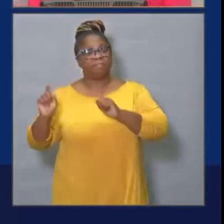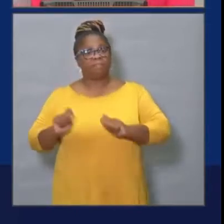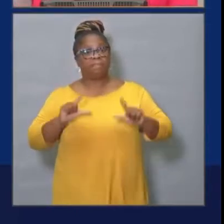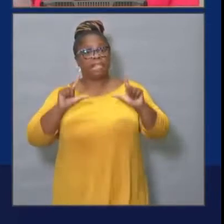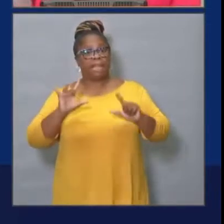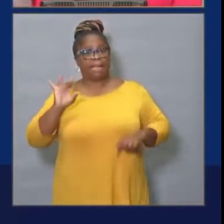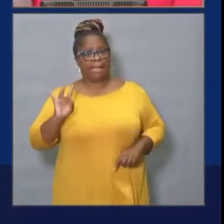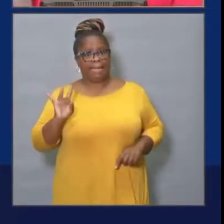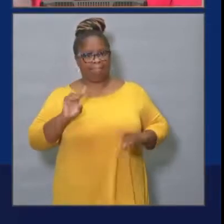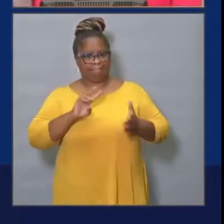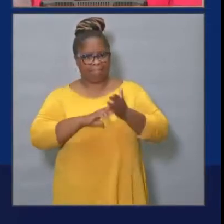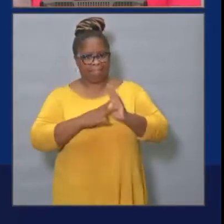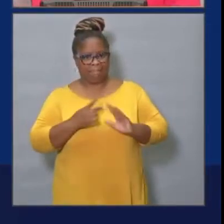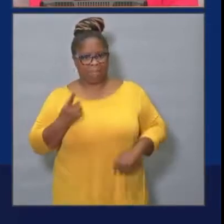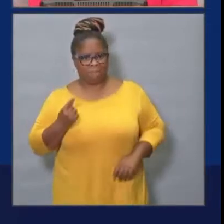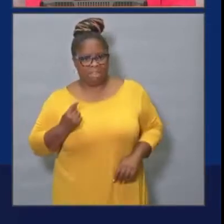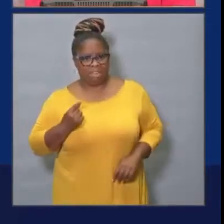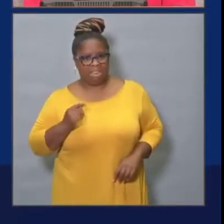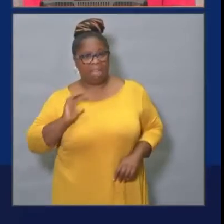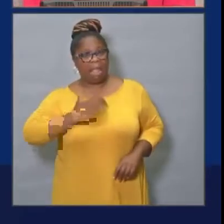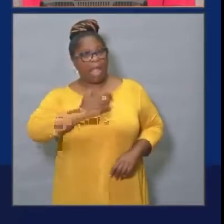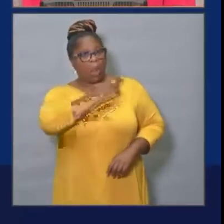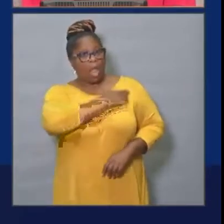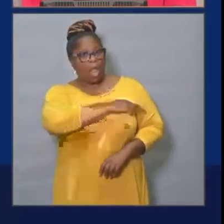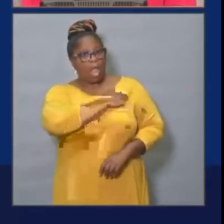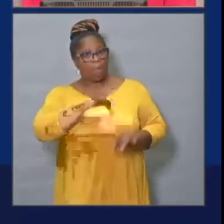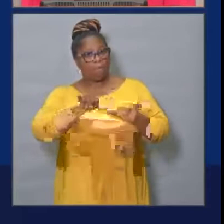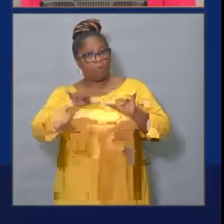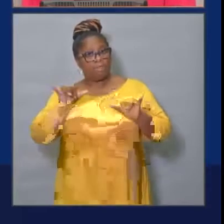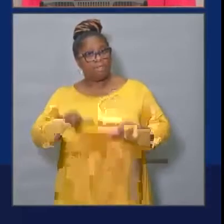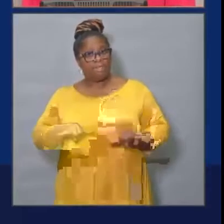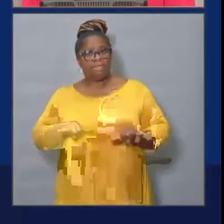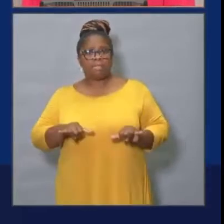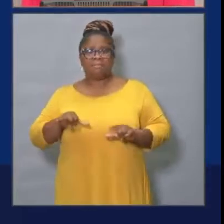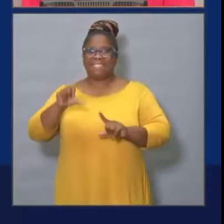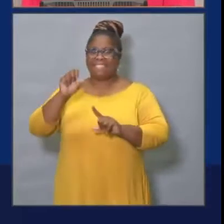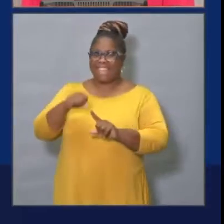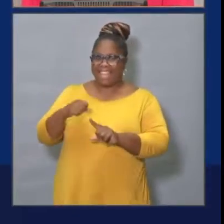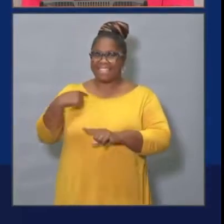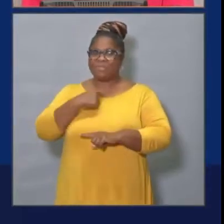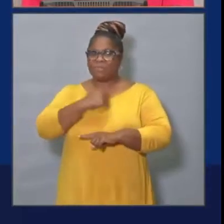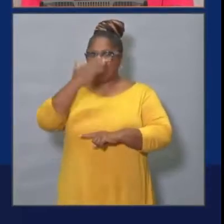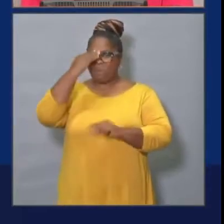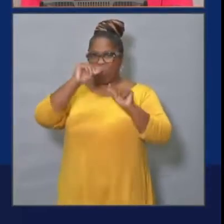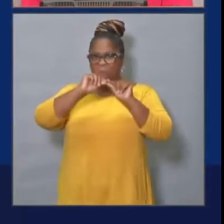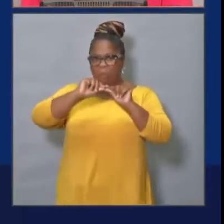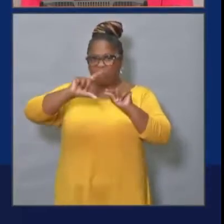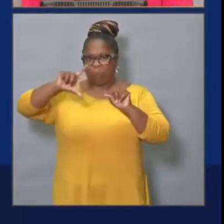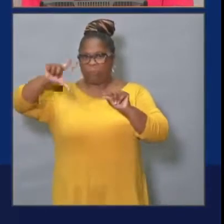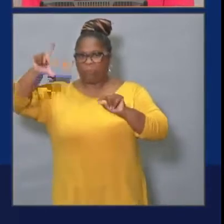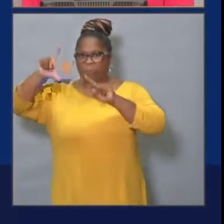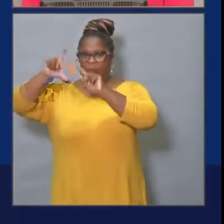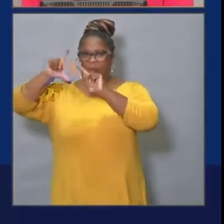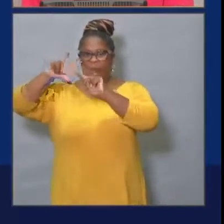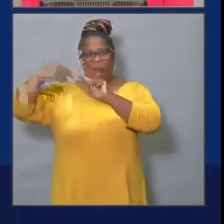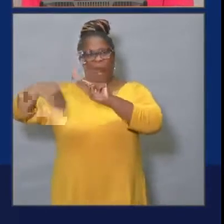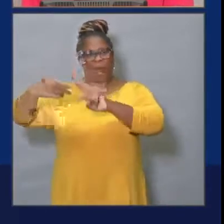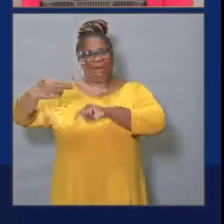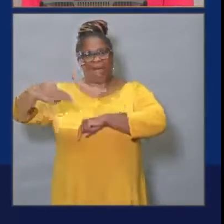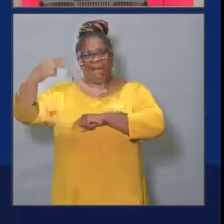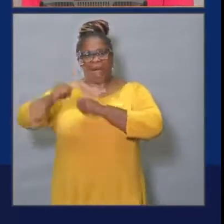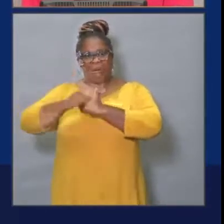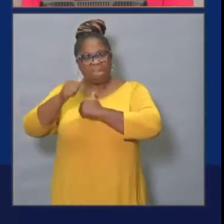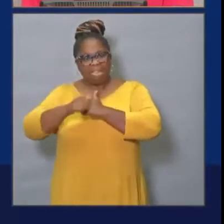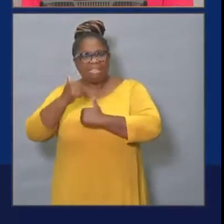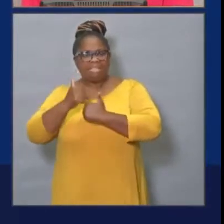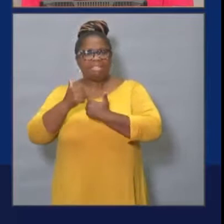practically is that we do believe still that our hospital system, even at those higher bands of uncertainty, is still prepared and able to care